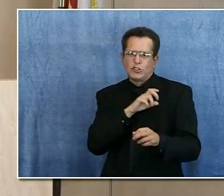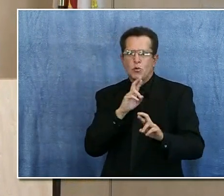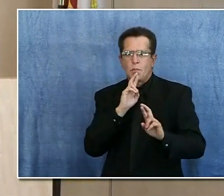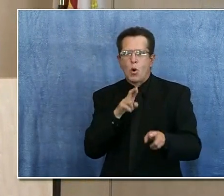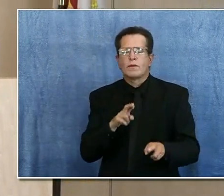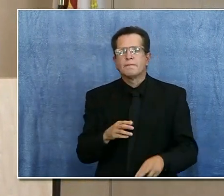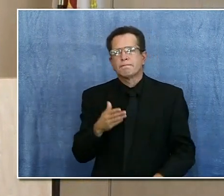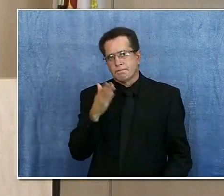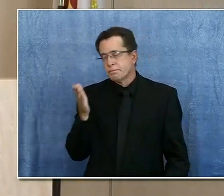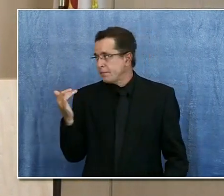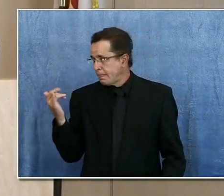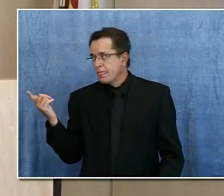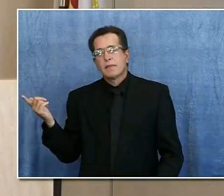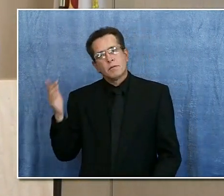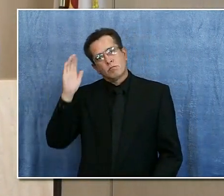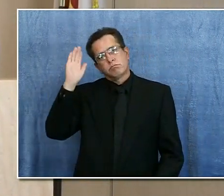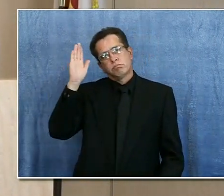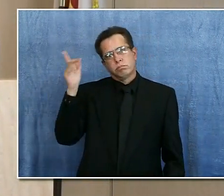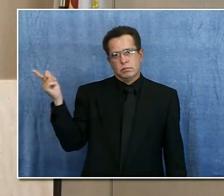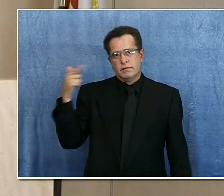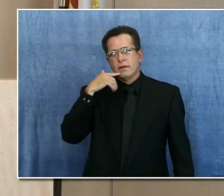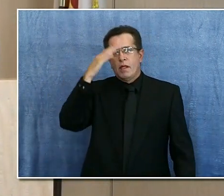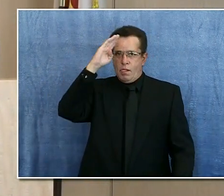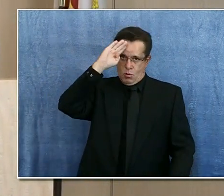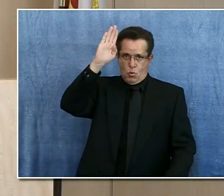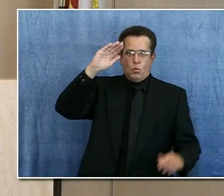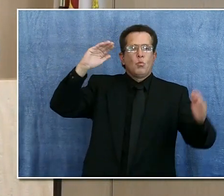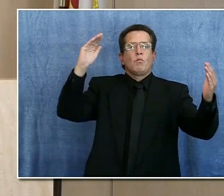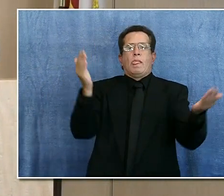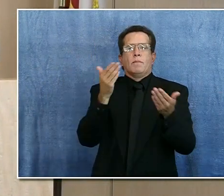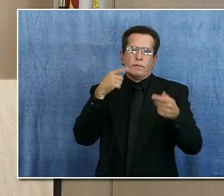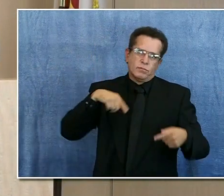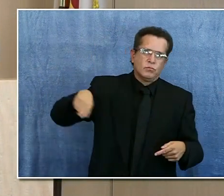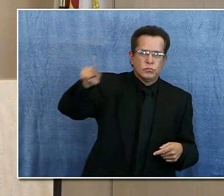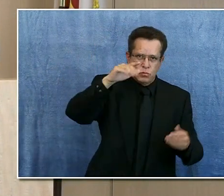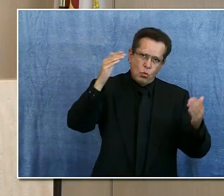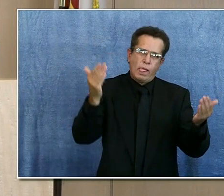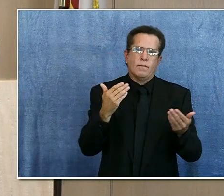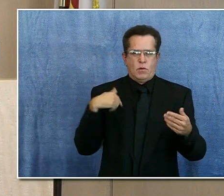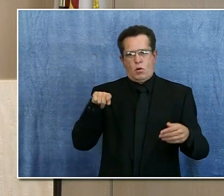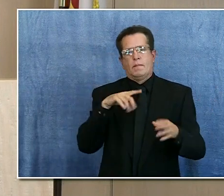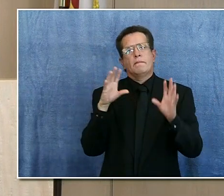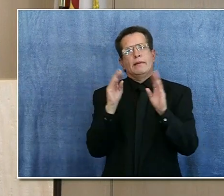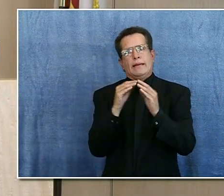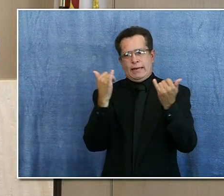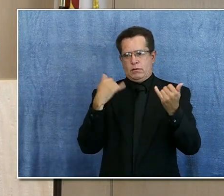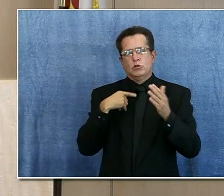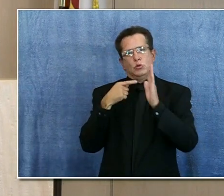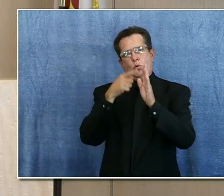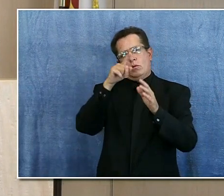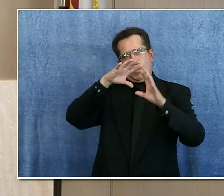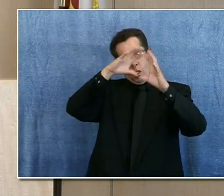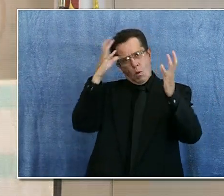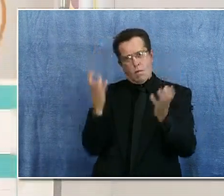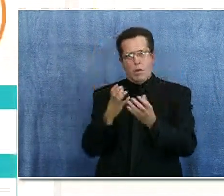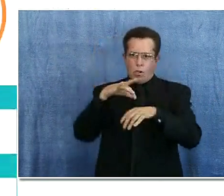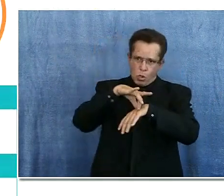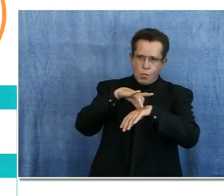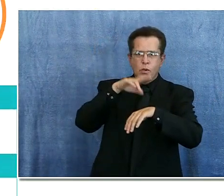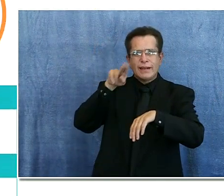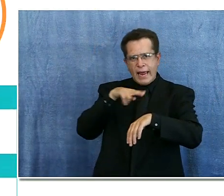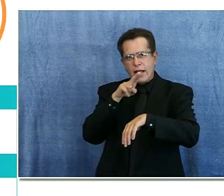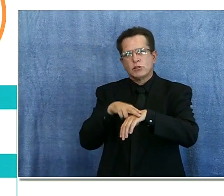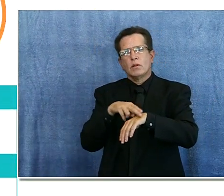Thank you, Supervisor Fletcher, and welcome everyone to today's briefing. Today's global, national, and state statistics are based on